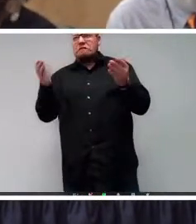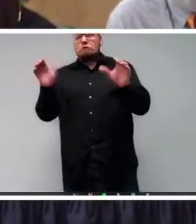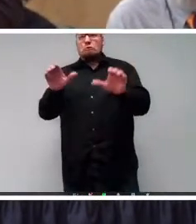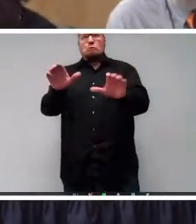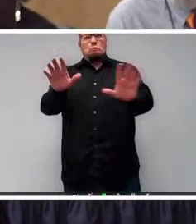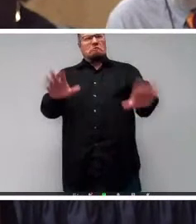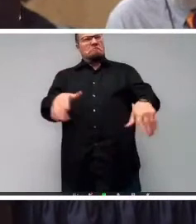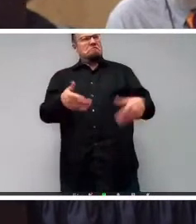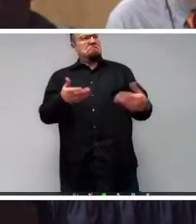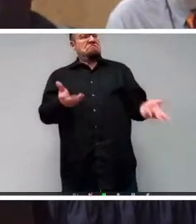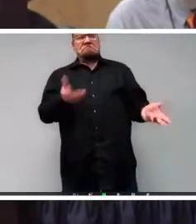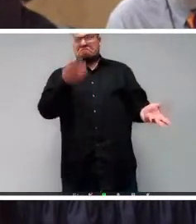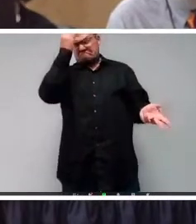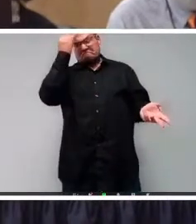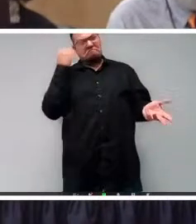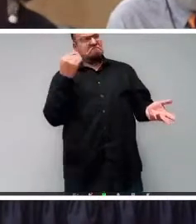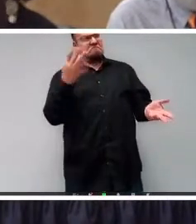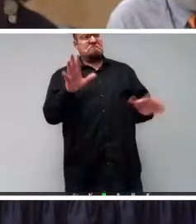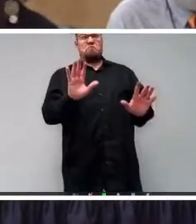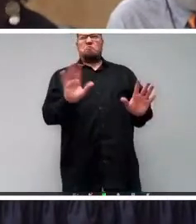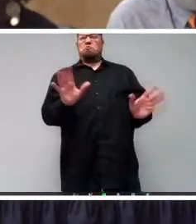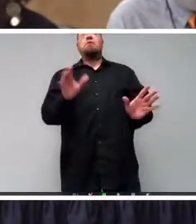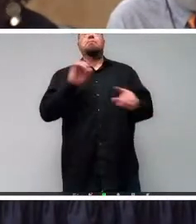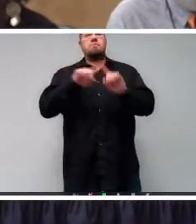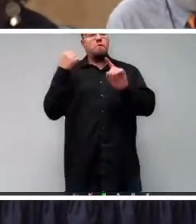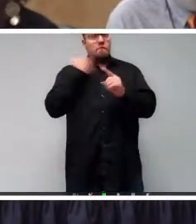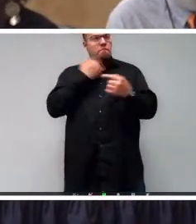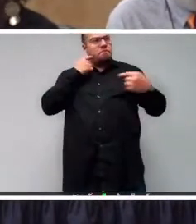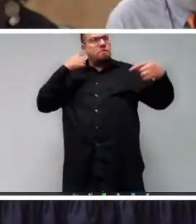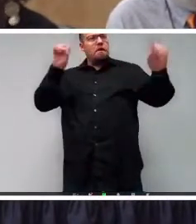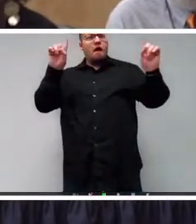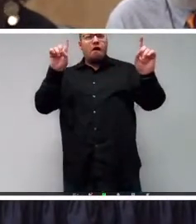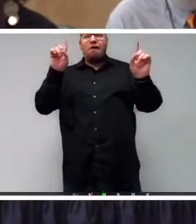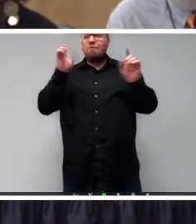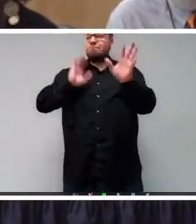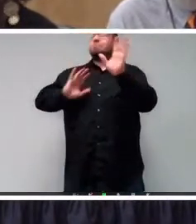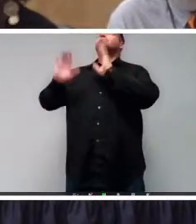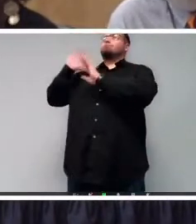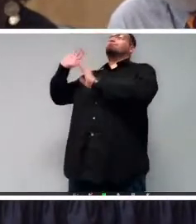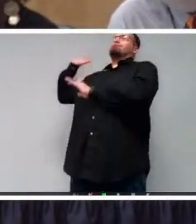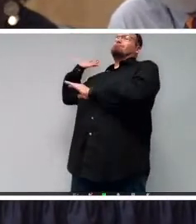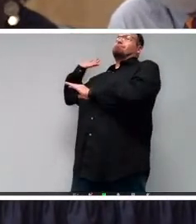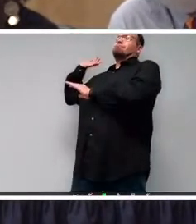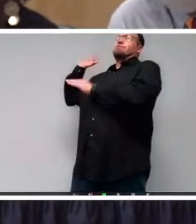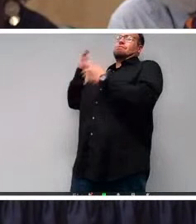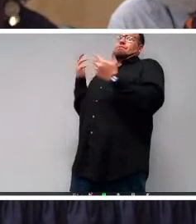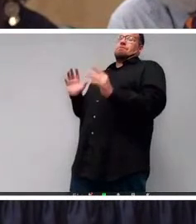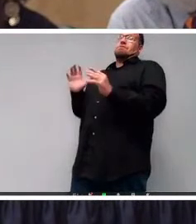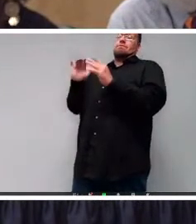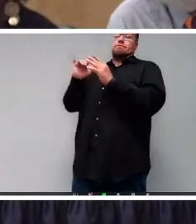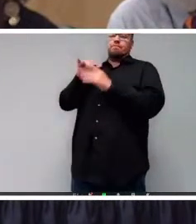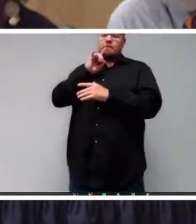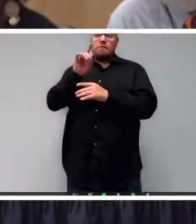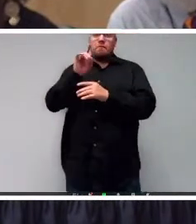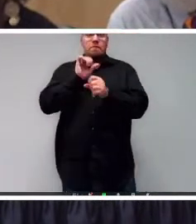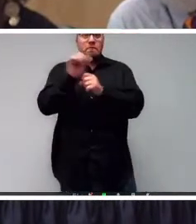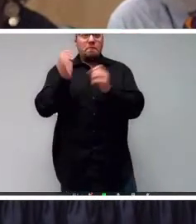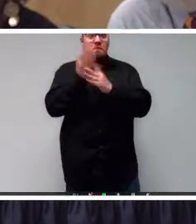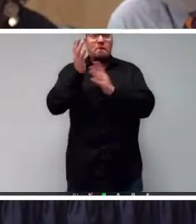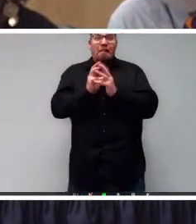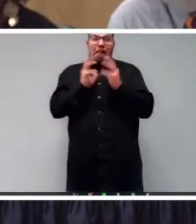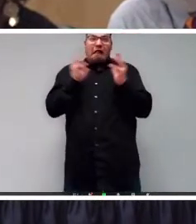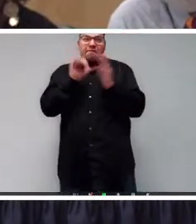Just saying. But we did it. Your predecessors did it, and really worked through a lot of the